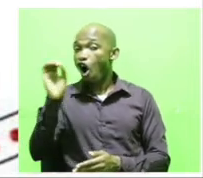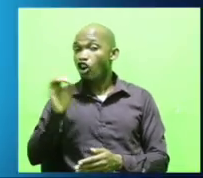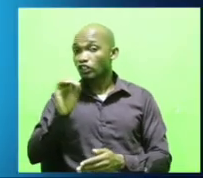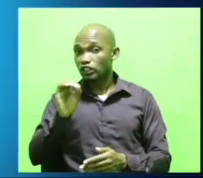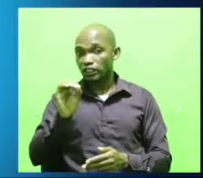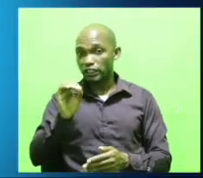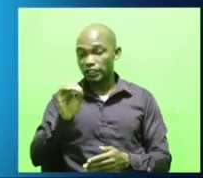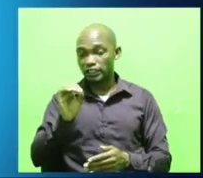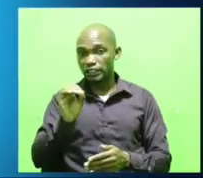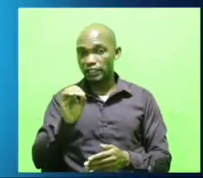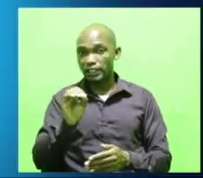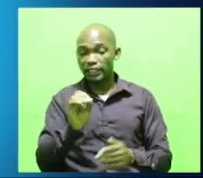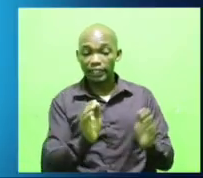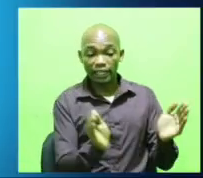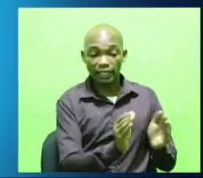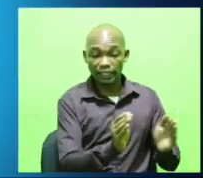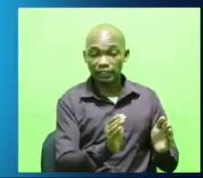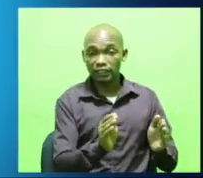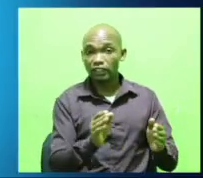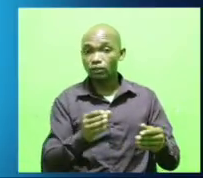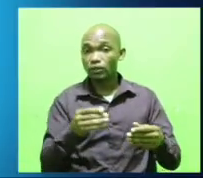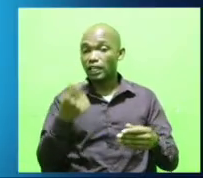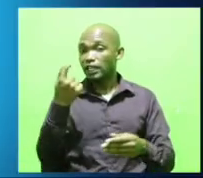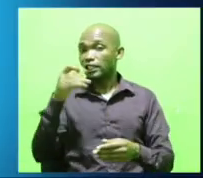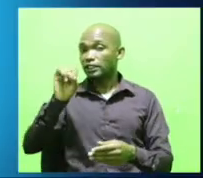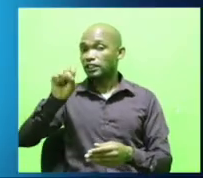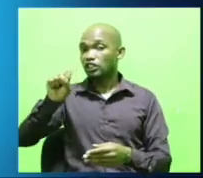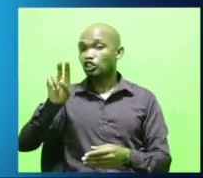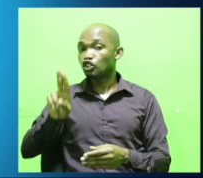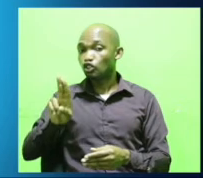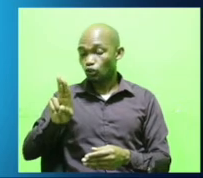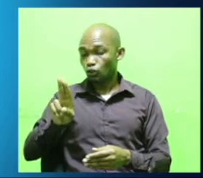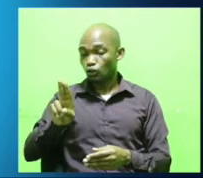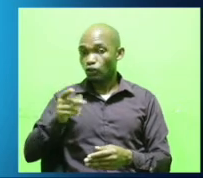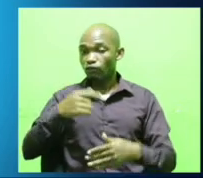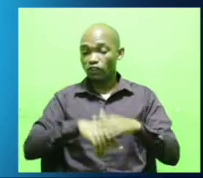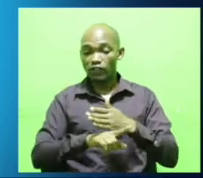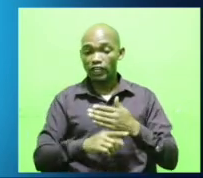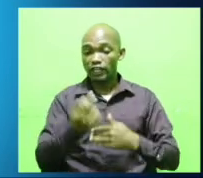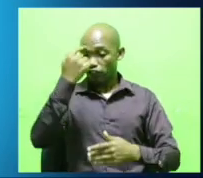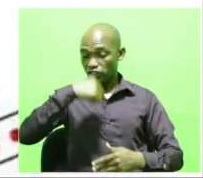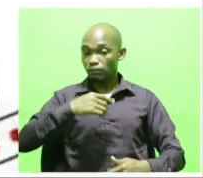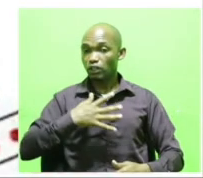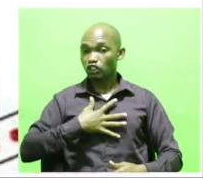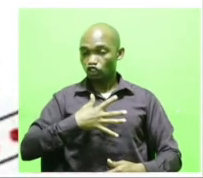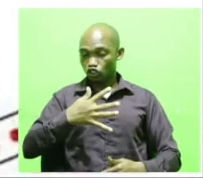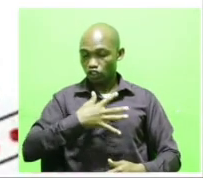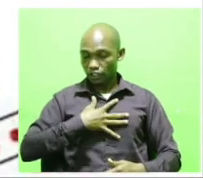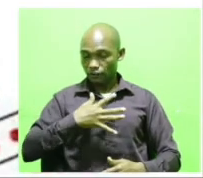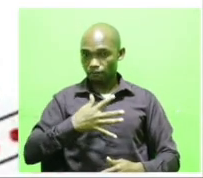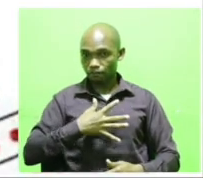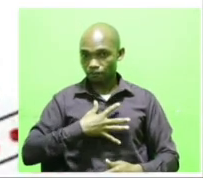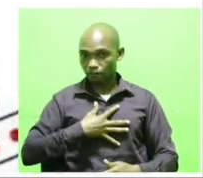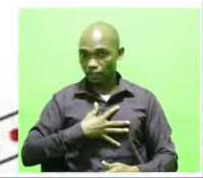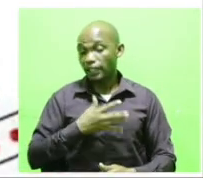respiration. The process of metabolism leads to the production of carbon dioxide.